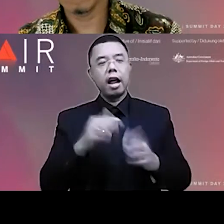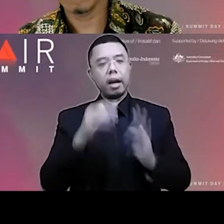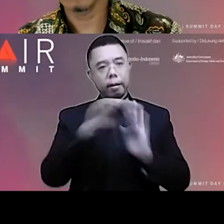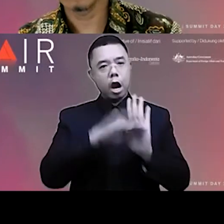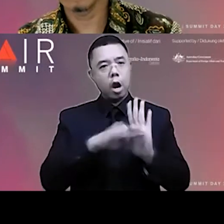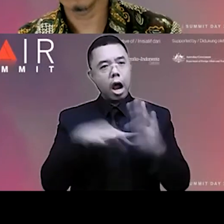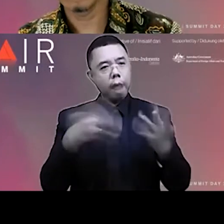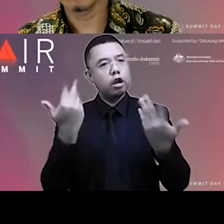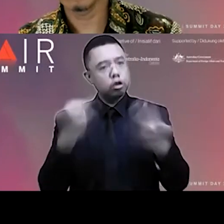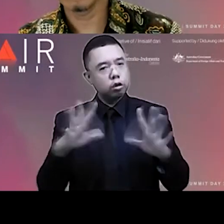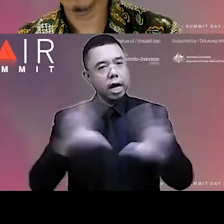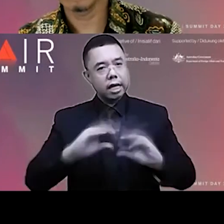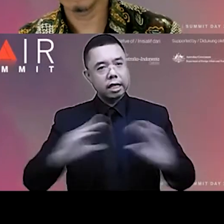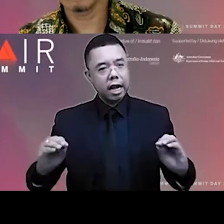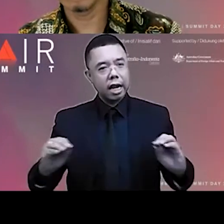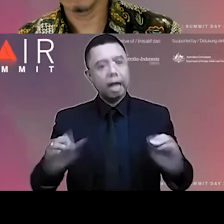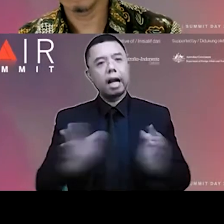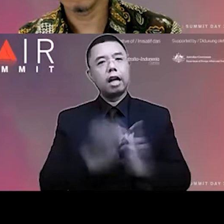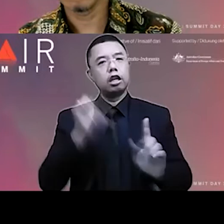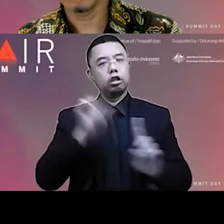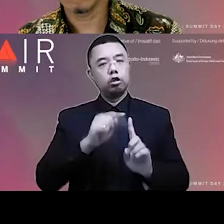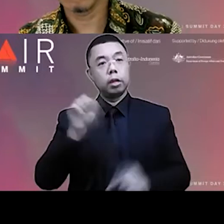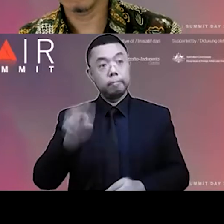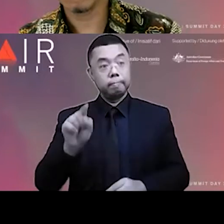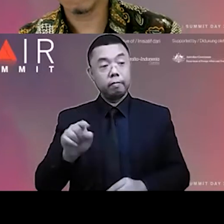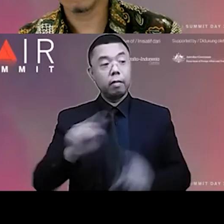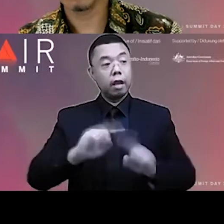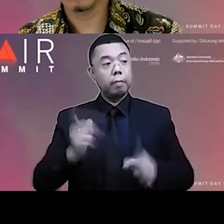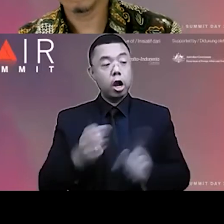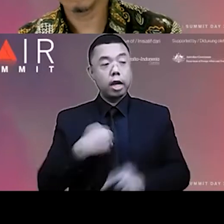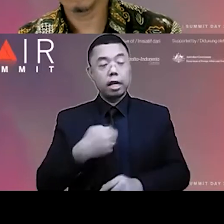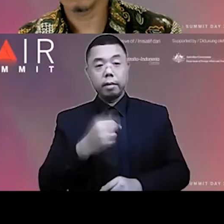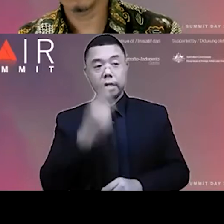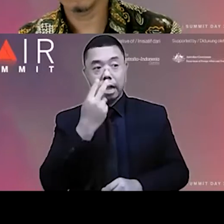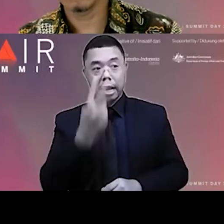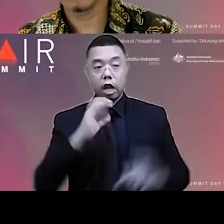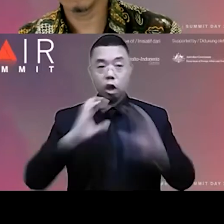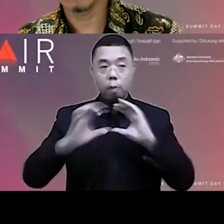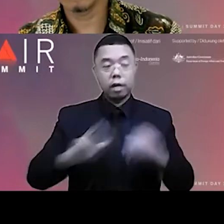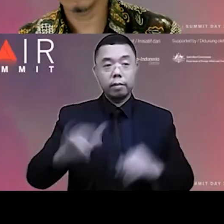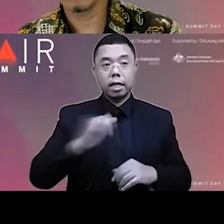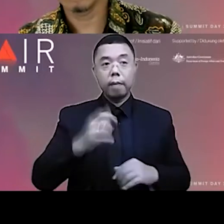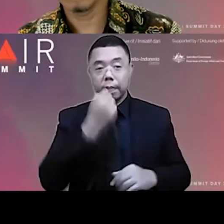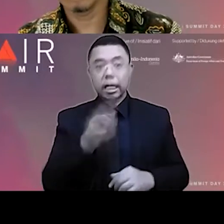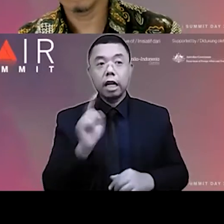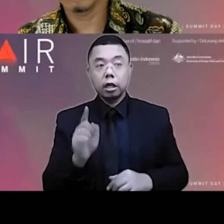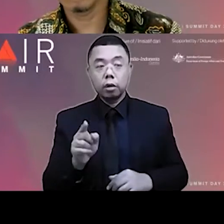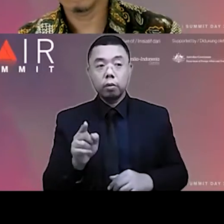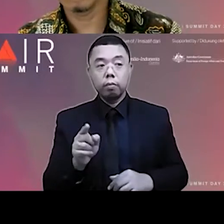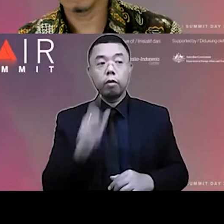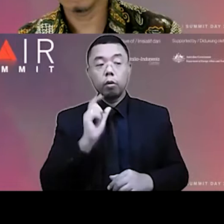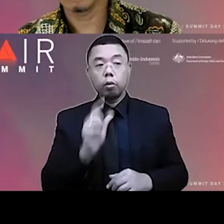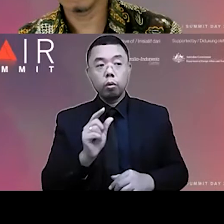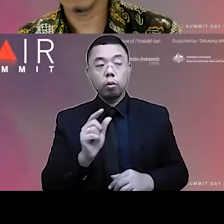destination. But if we can communicate the message to the potential travelers to ensure that, yes, we have did